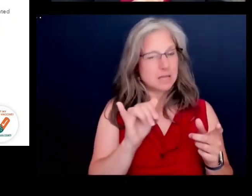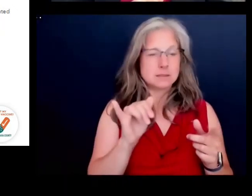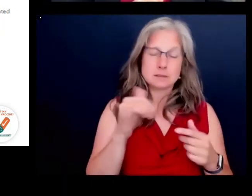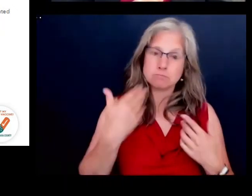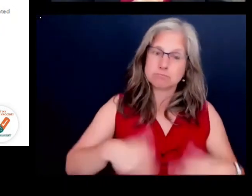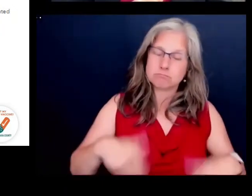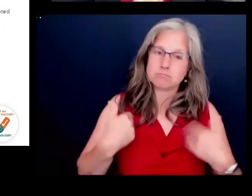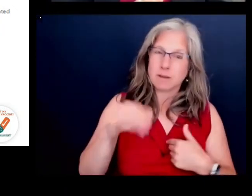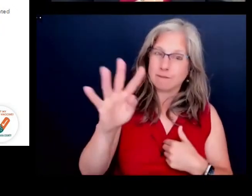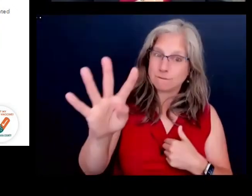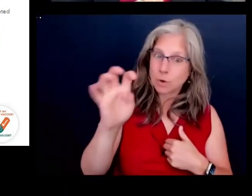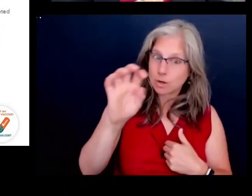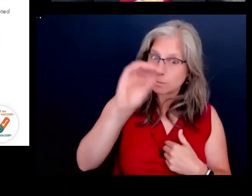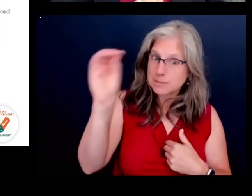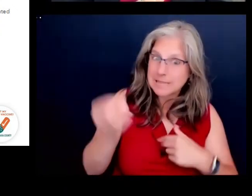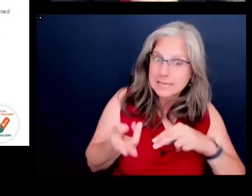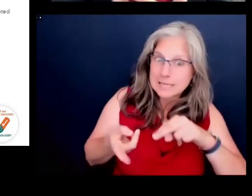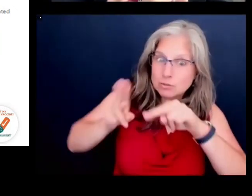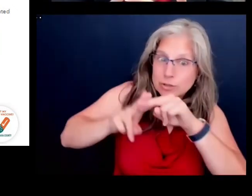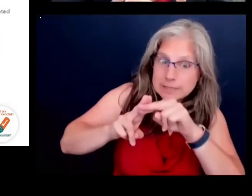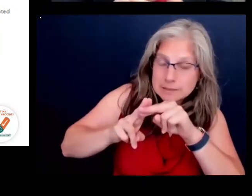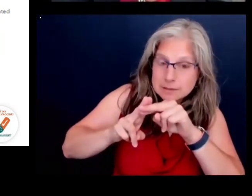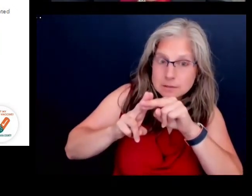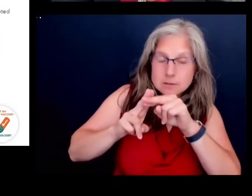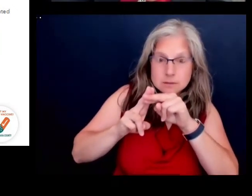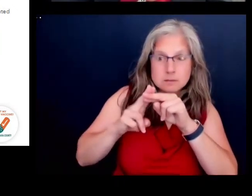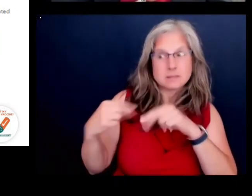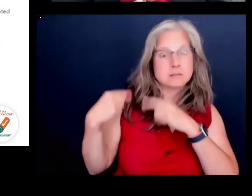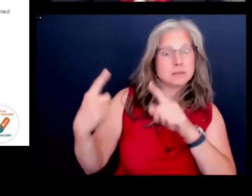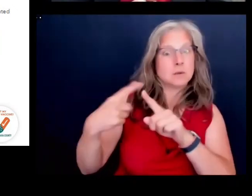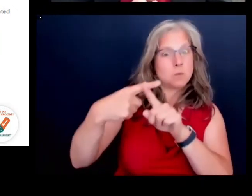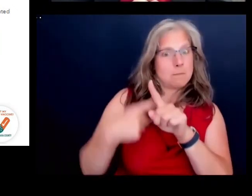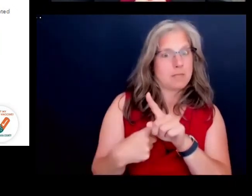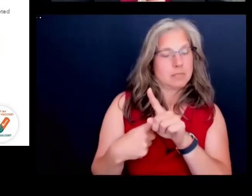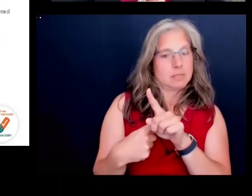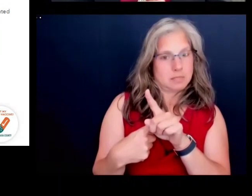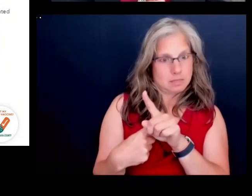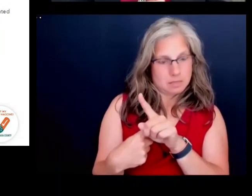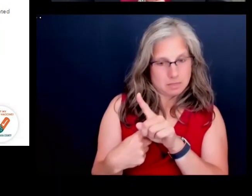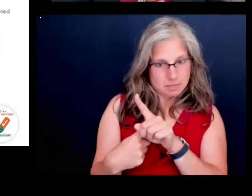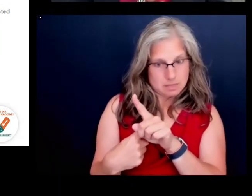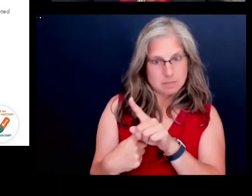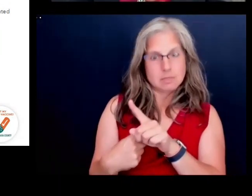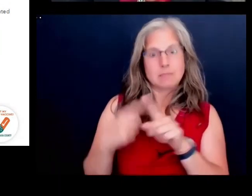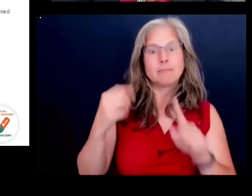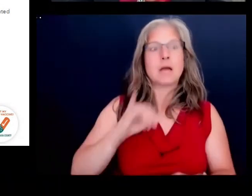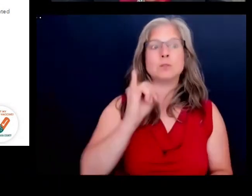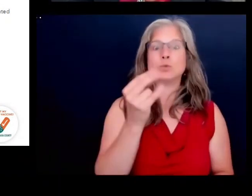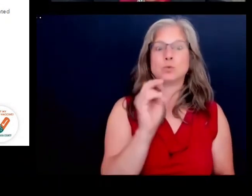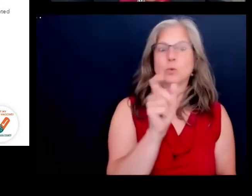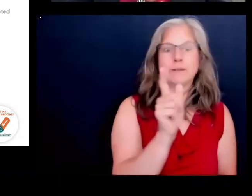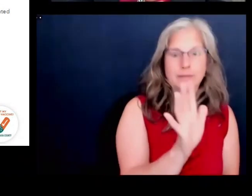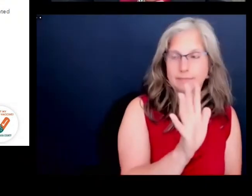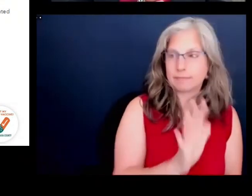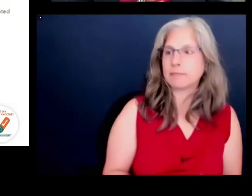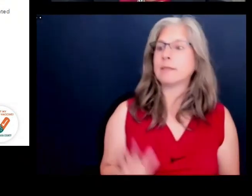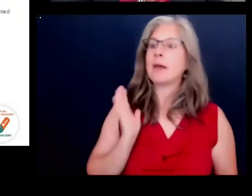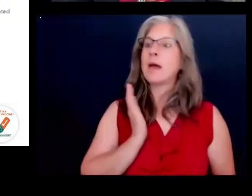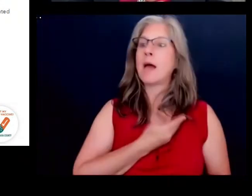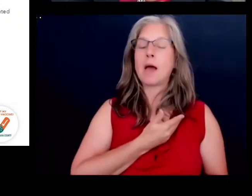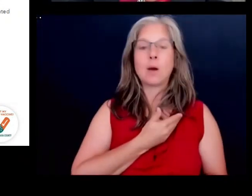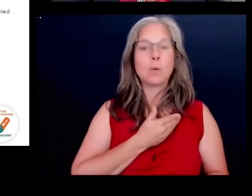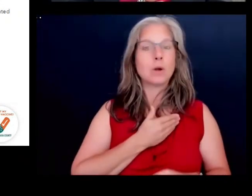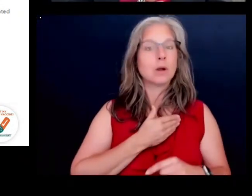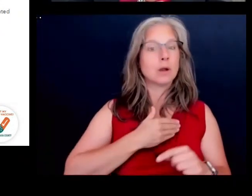a 400% increase since in a month, since June 25th. Our